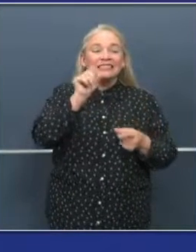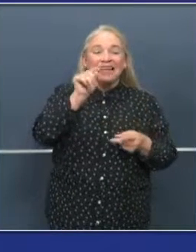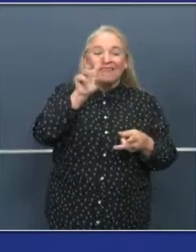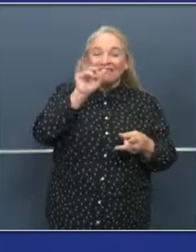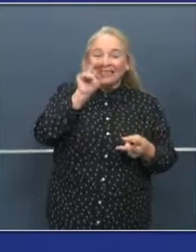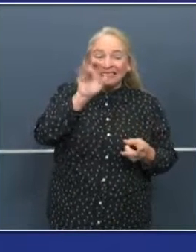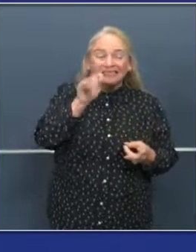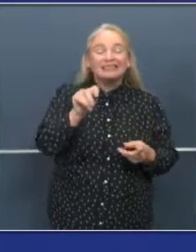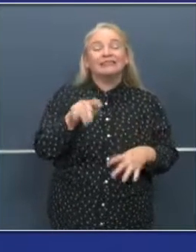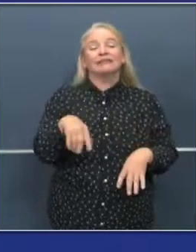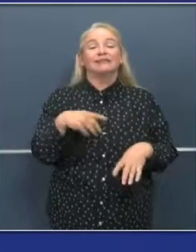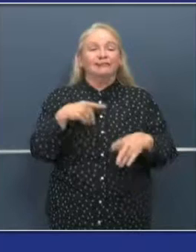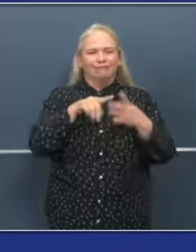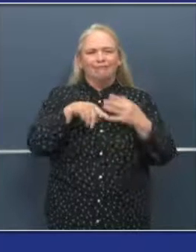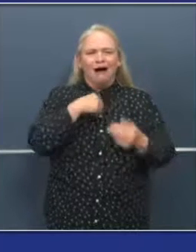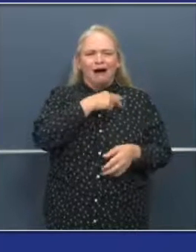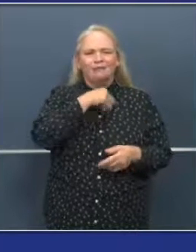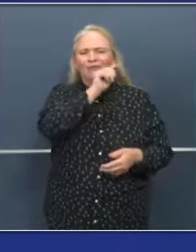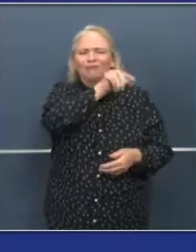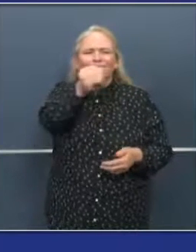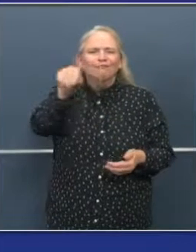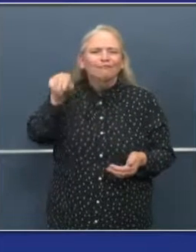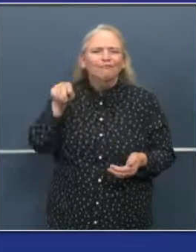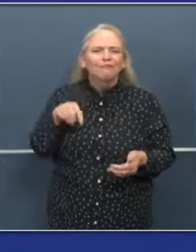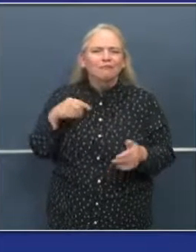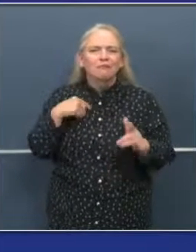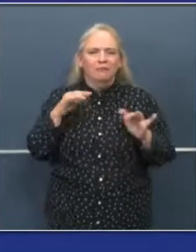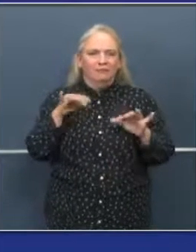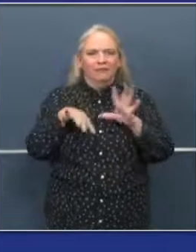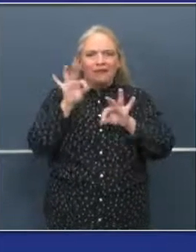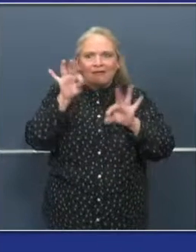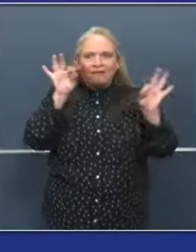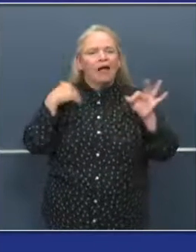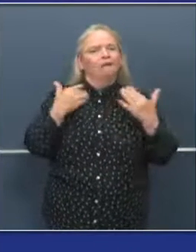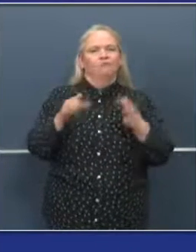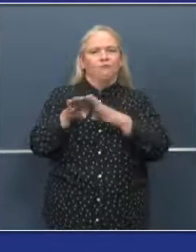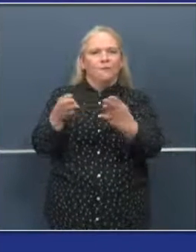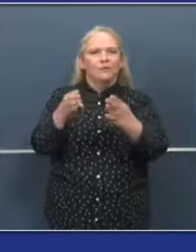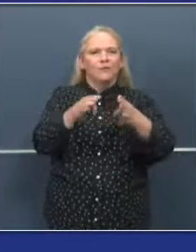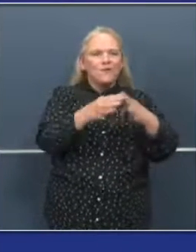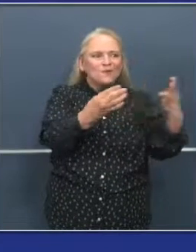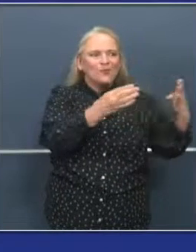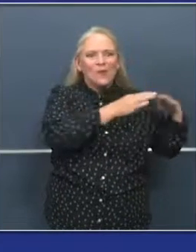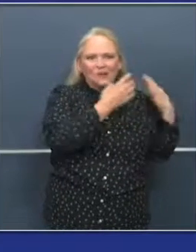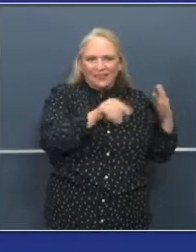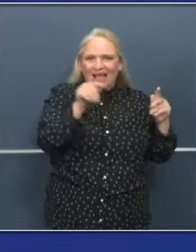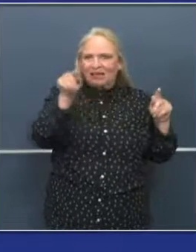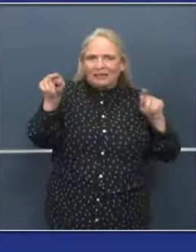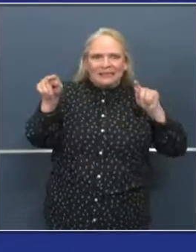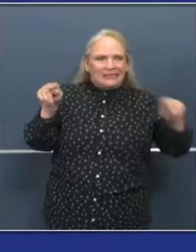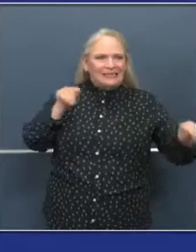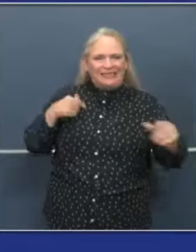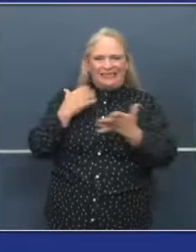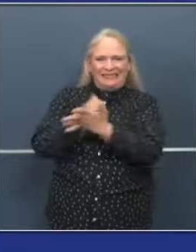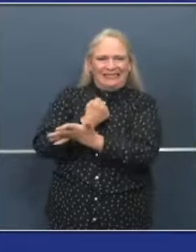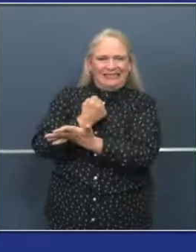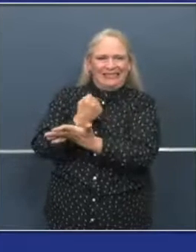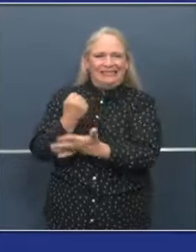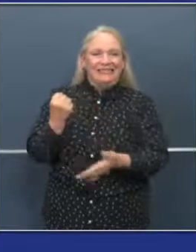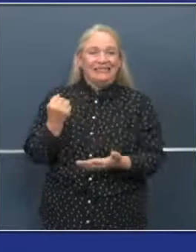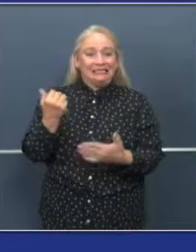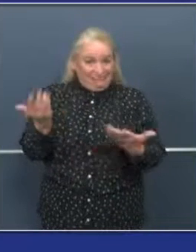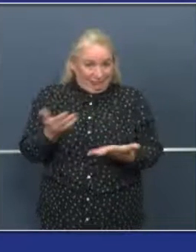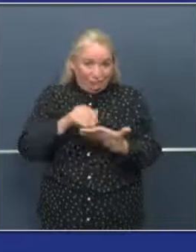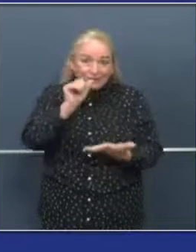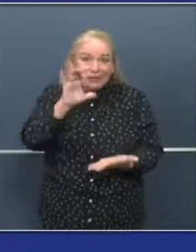procured Sacramento sites that are Kings still used to under play. contract. Those Fairview, sites, many of those Porterville, sites, different parts of the still state up here available to Sacramento, us in what the we old call